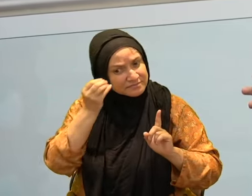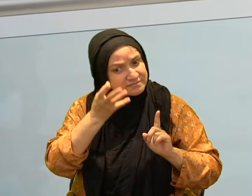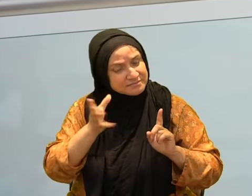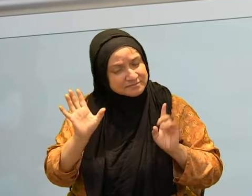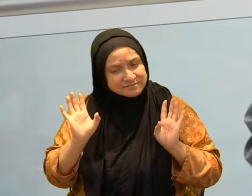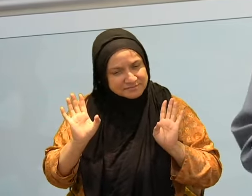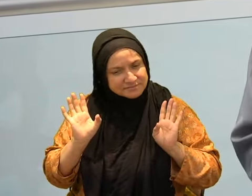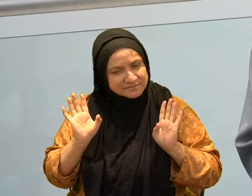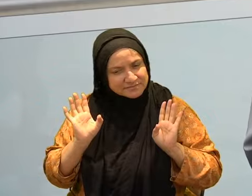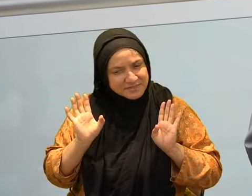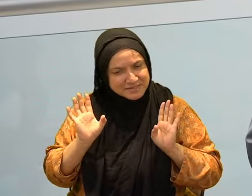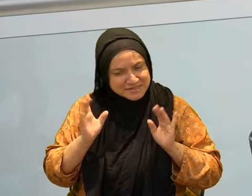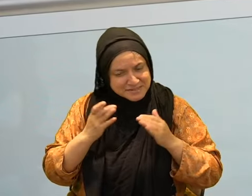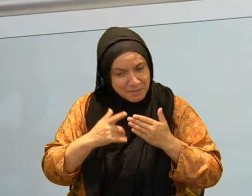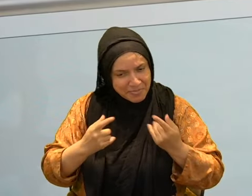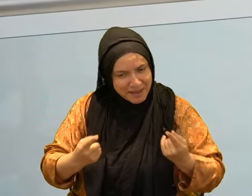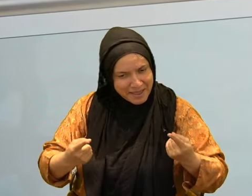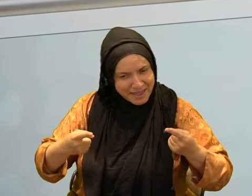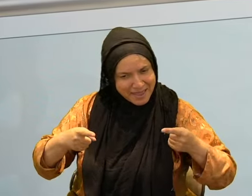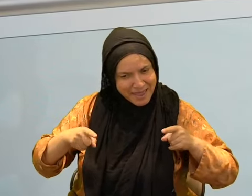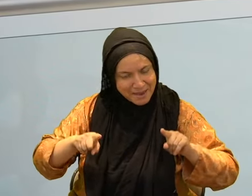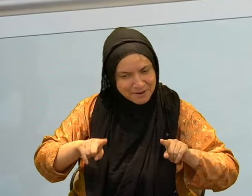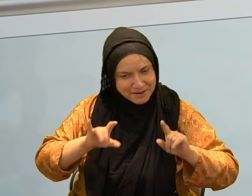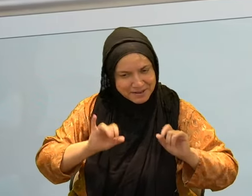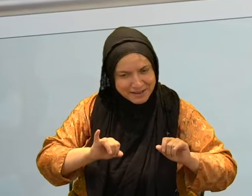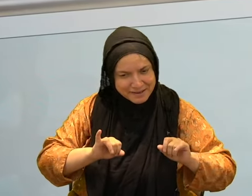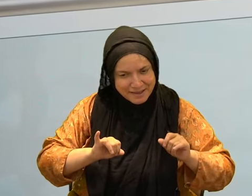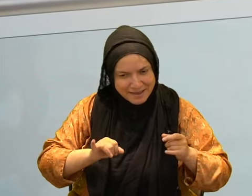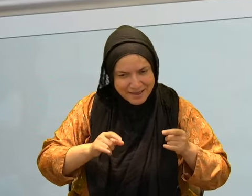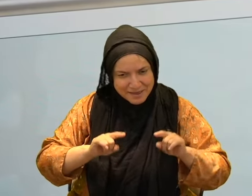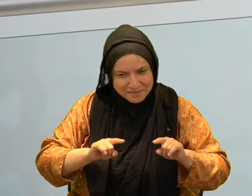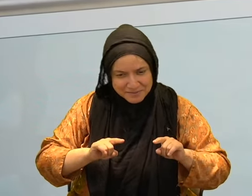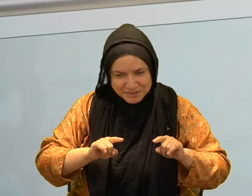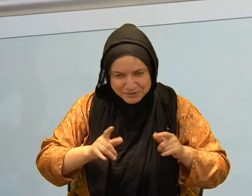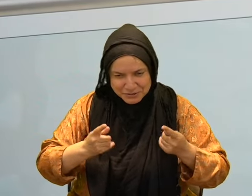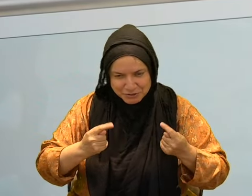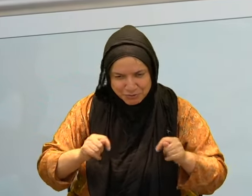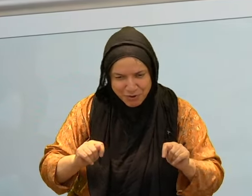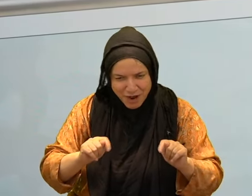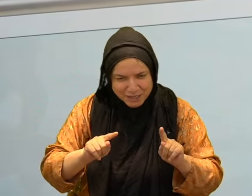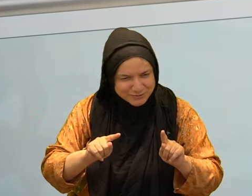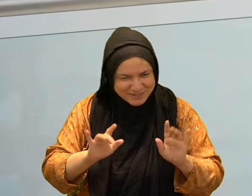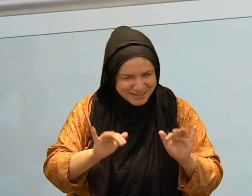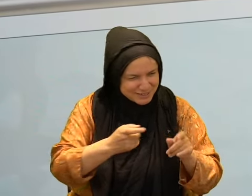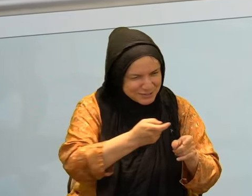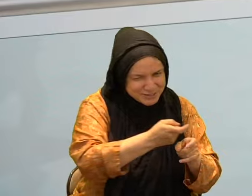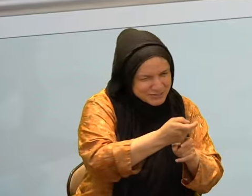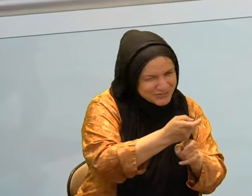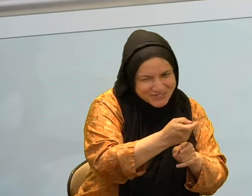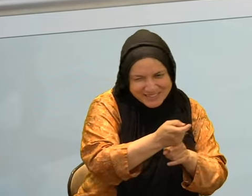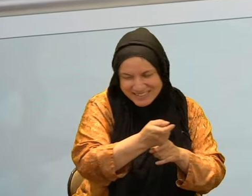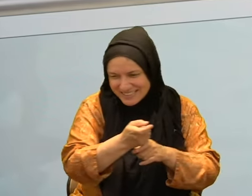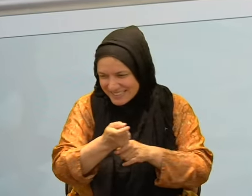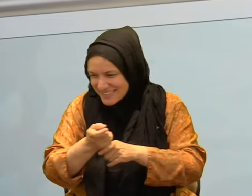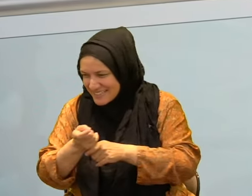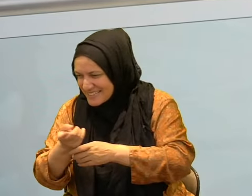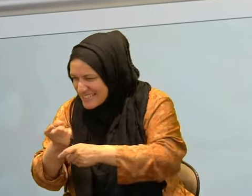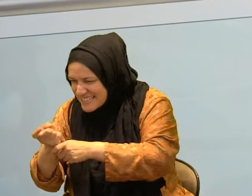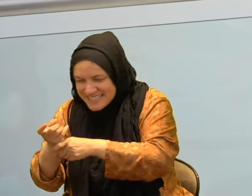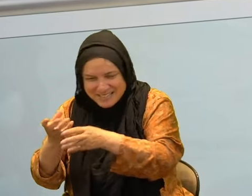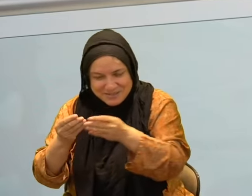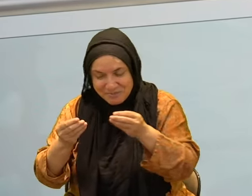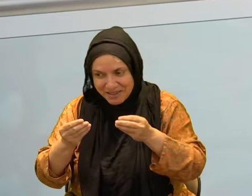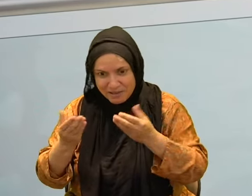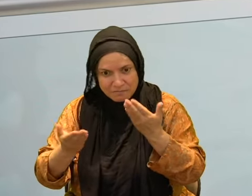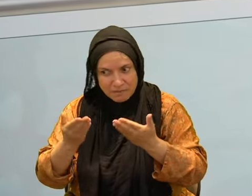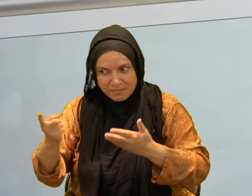things right, and so I had to play these games. But I mean, like, we play dirtier politics than Republicans and Democrats sometimes in our masajid, right? Like,